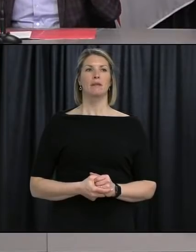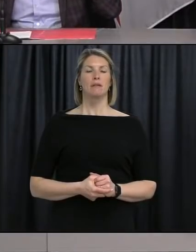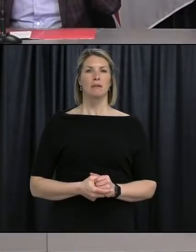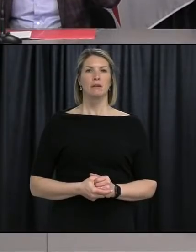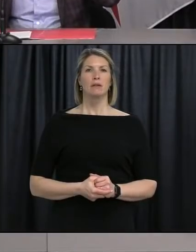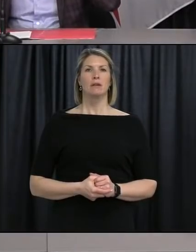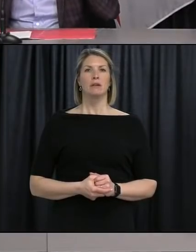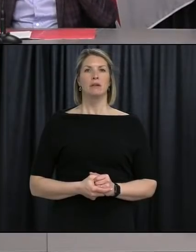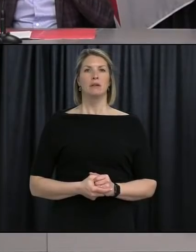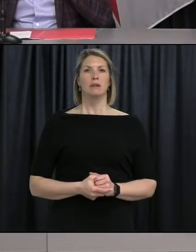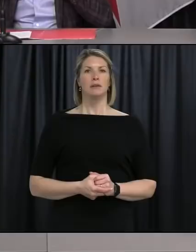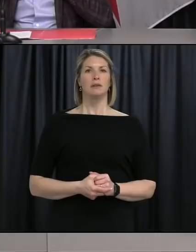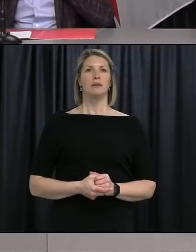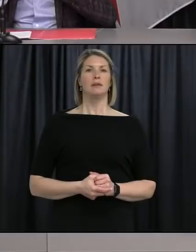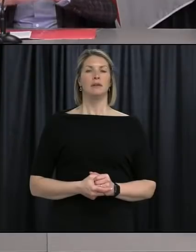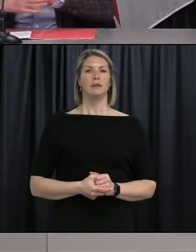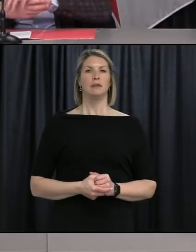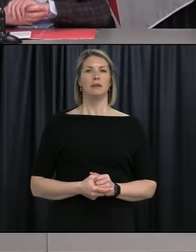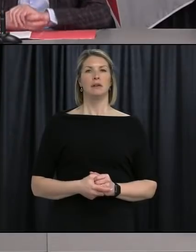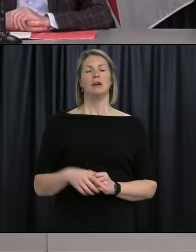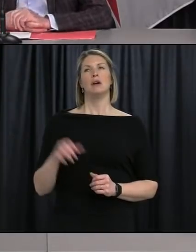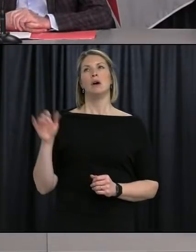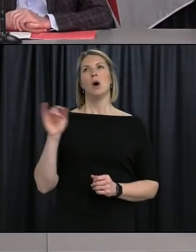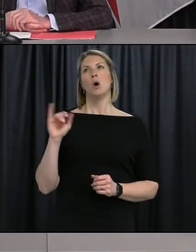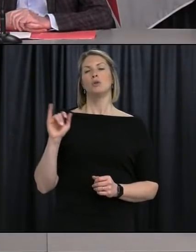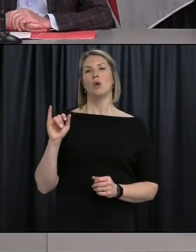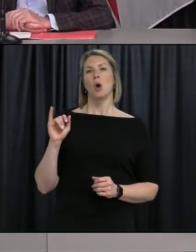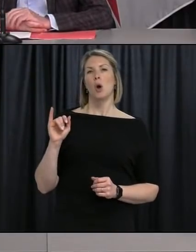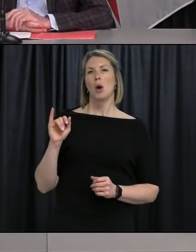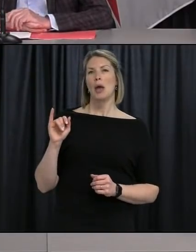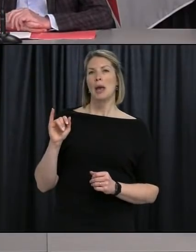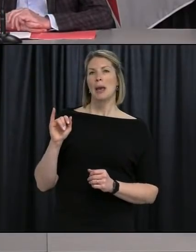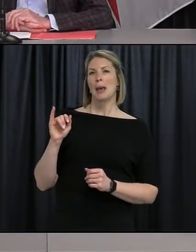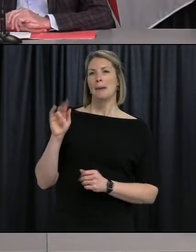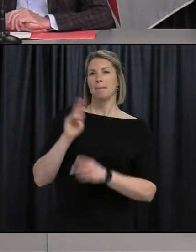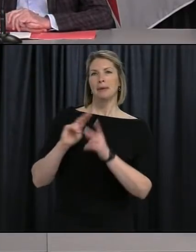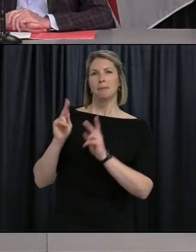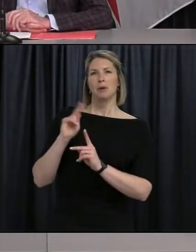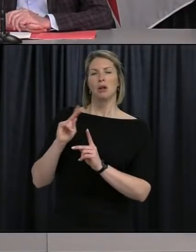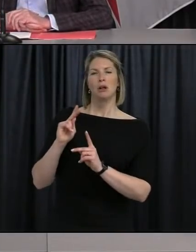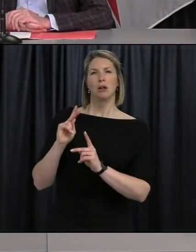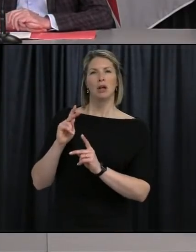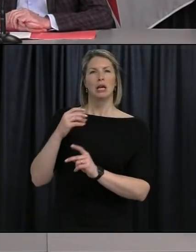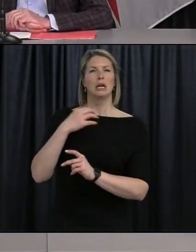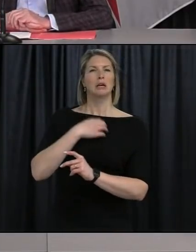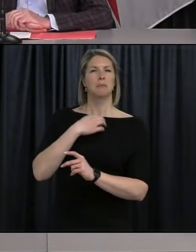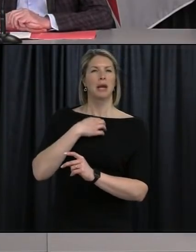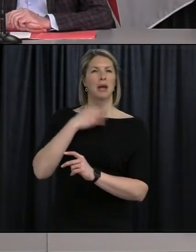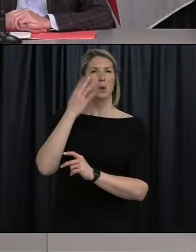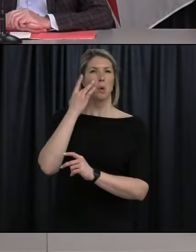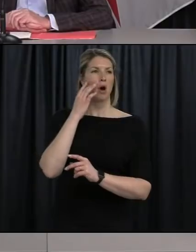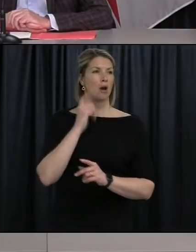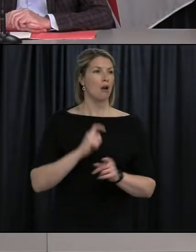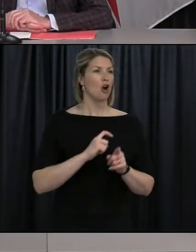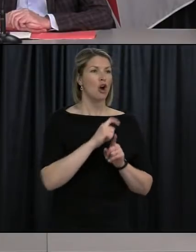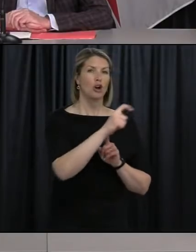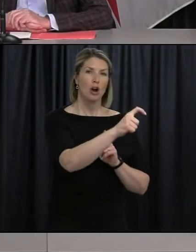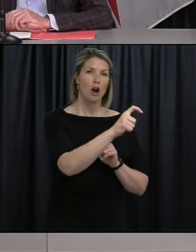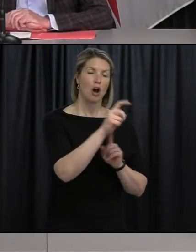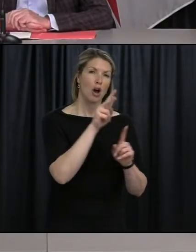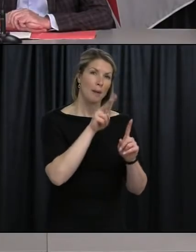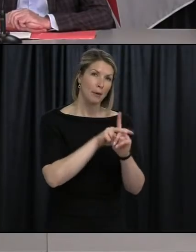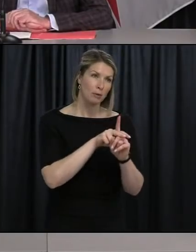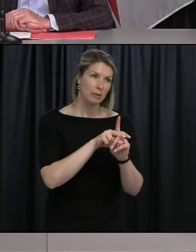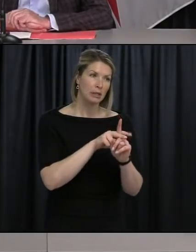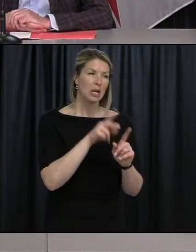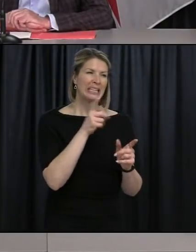And people have reported issues with trying to call back and change their vaccine appointment, and they're unable to change it